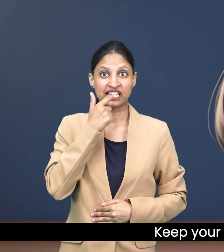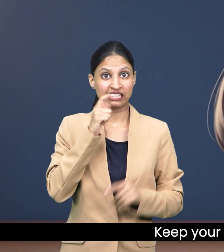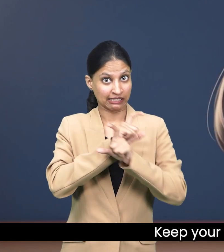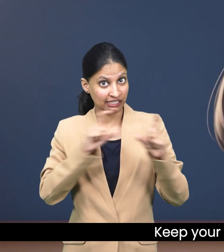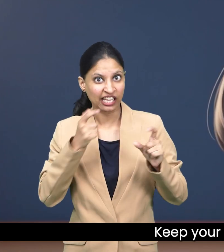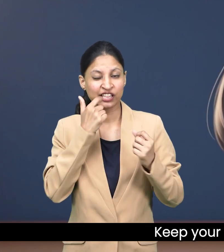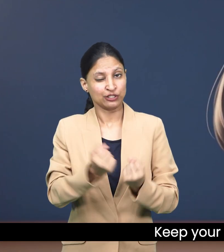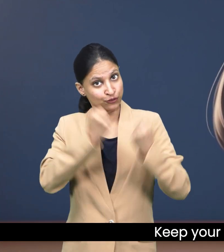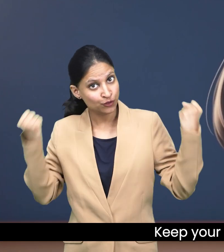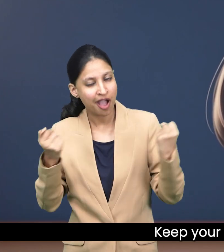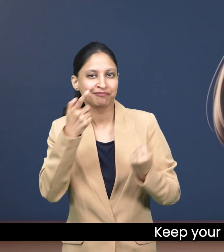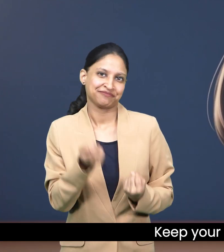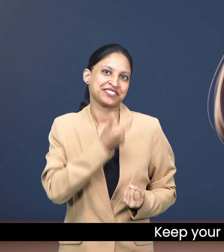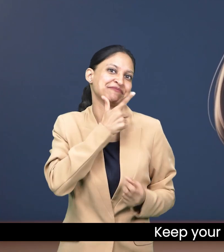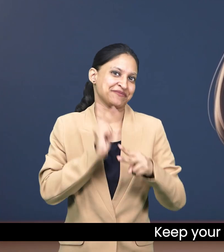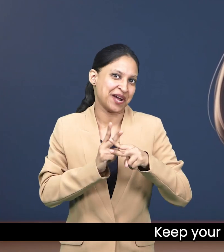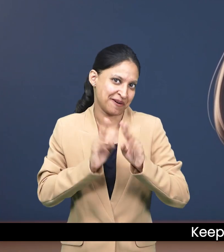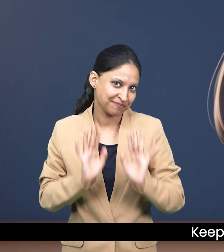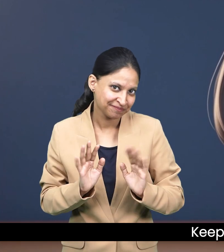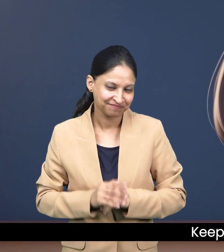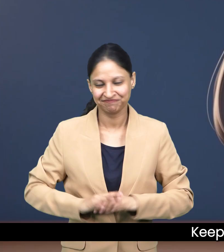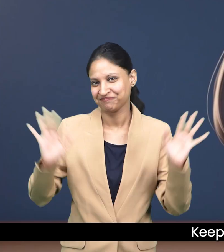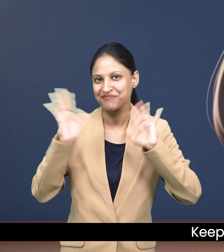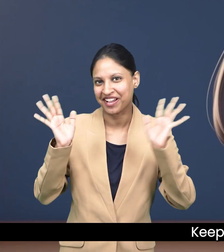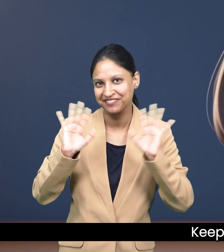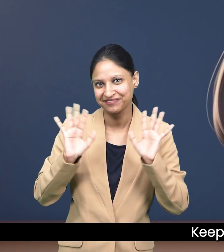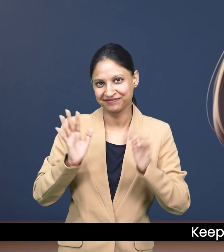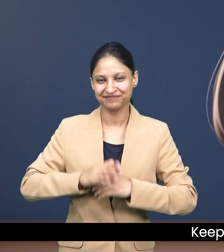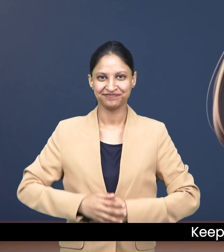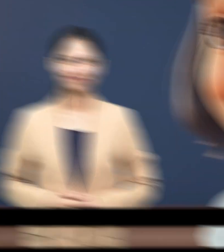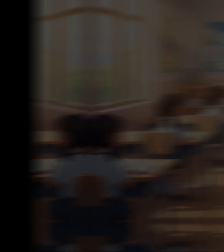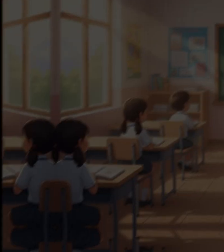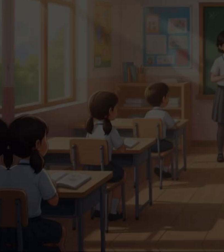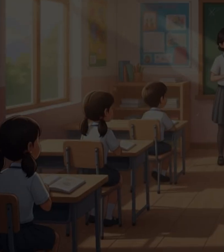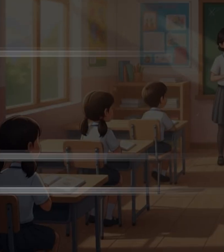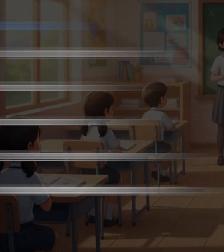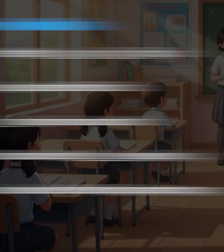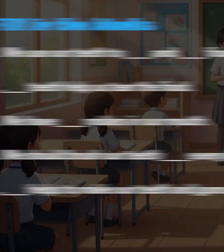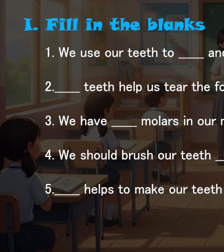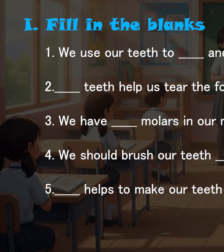Keep your teeth clean and strong. Keep smiling. Bye-bye.